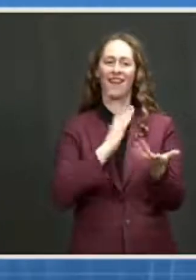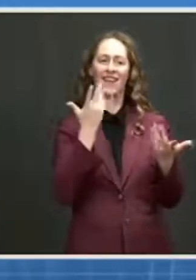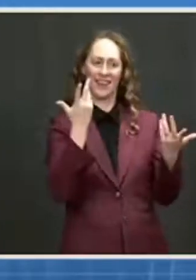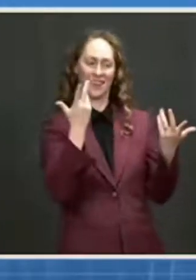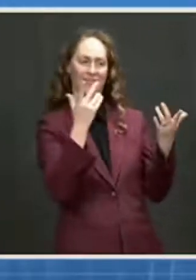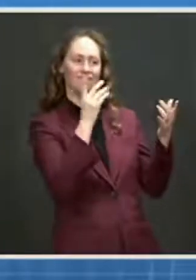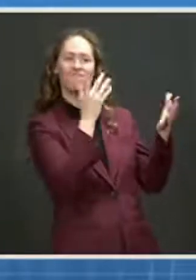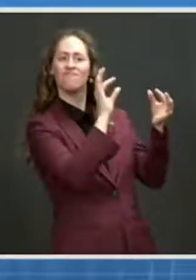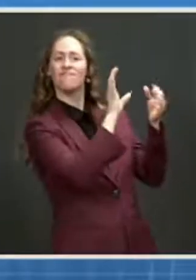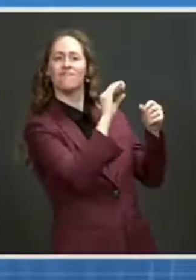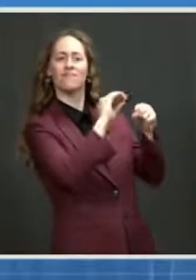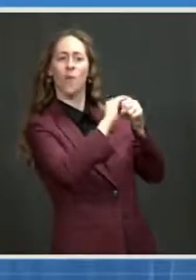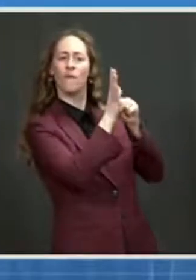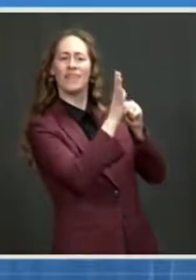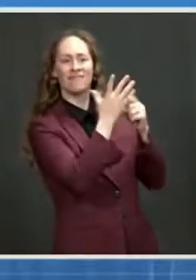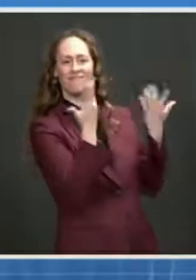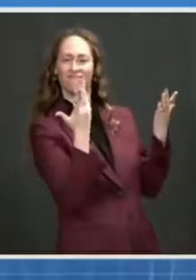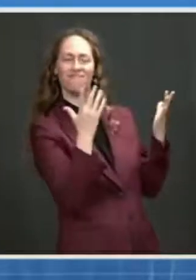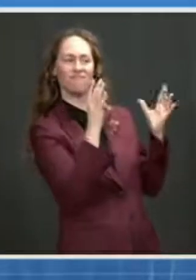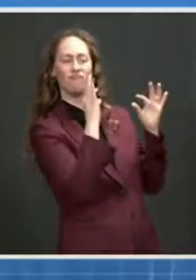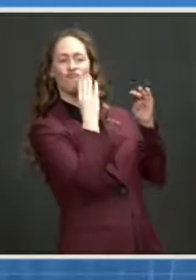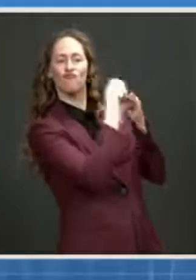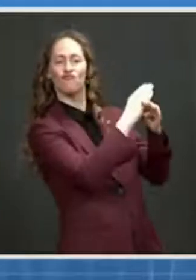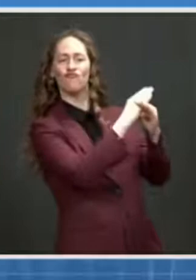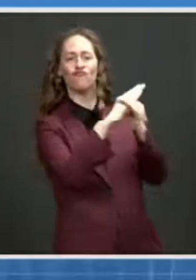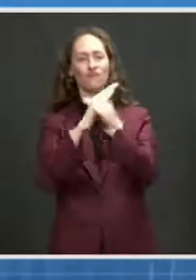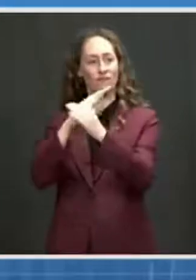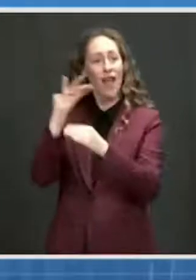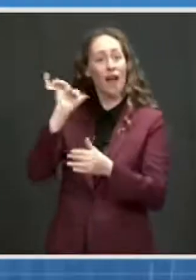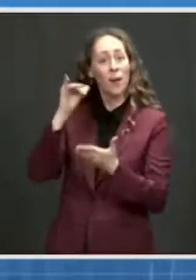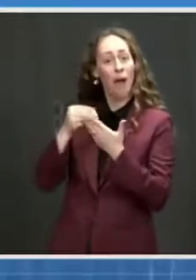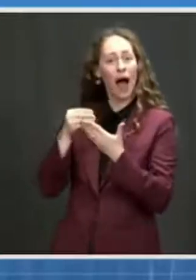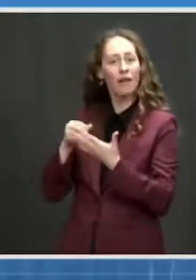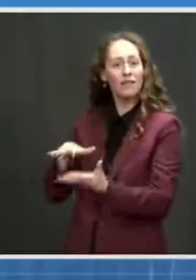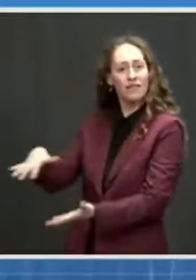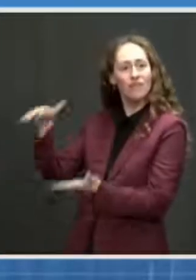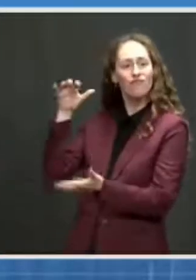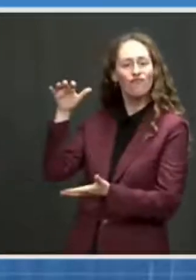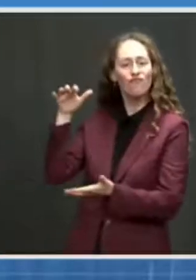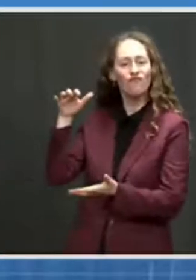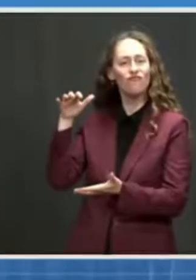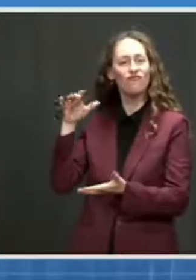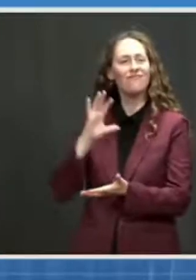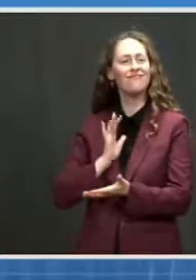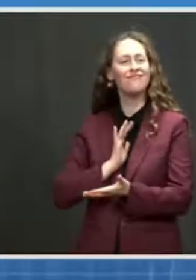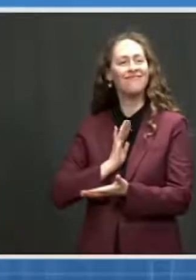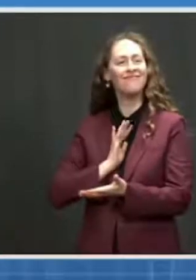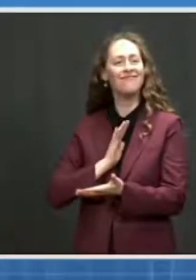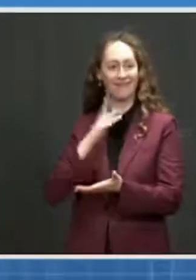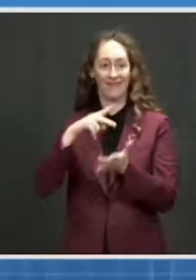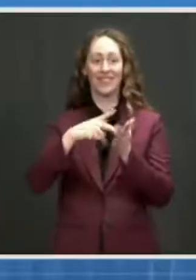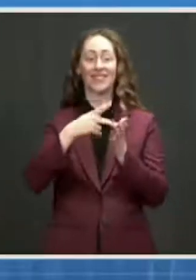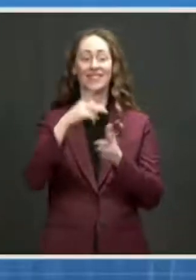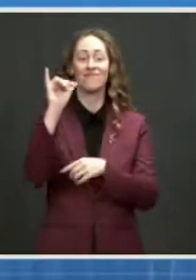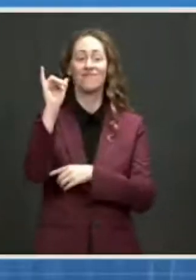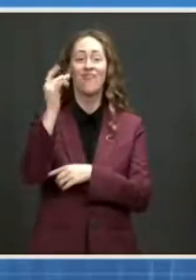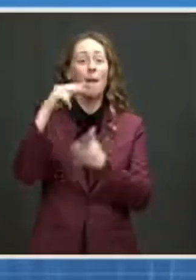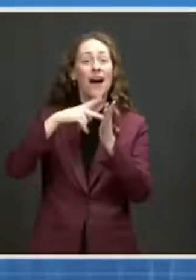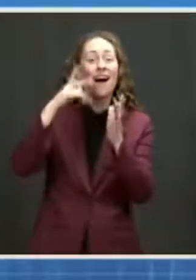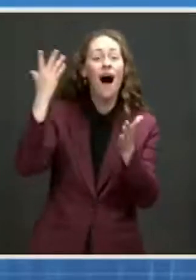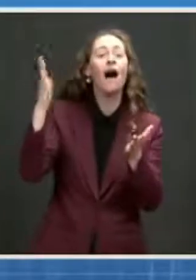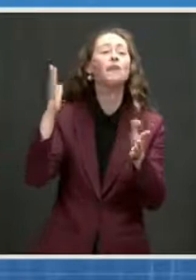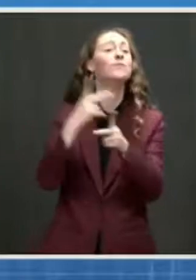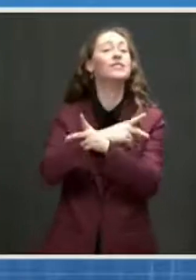also eligible for a free beer from Anheuser-Busch on July 4. What a great country." And that's before even